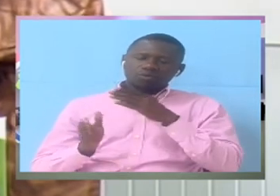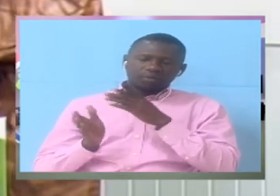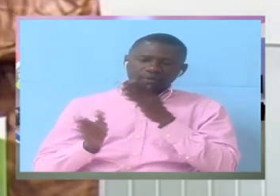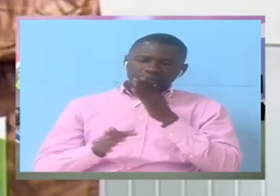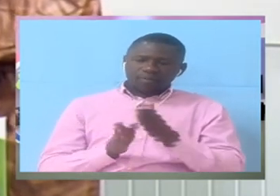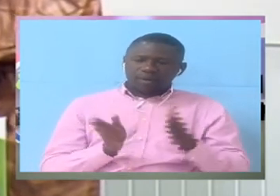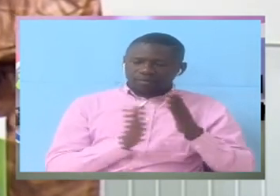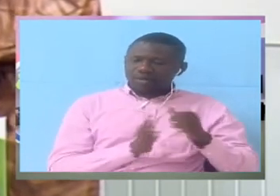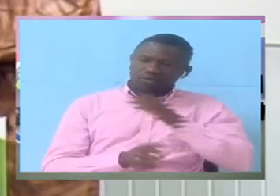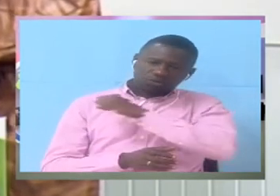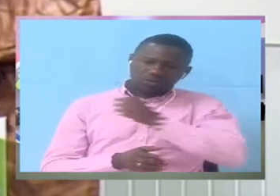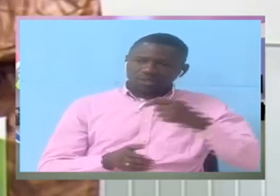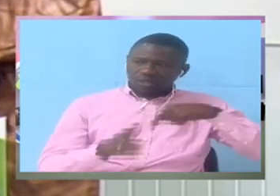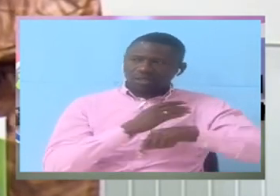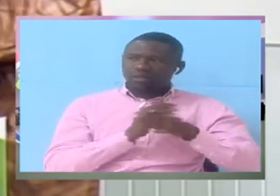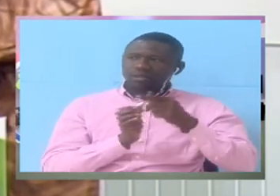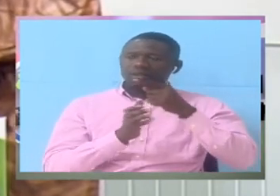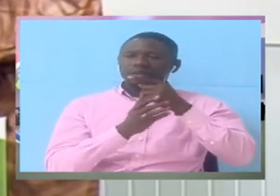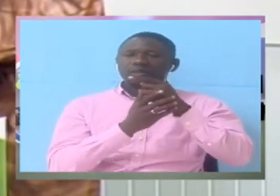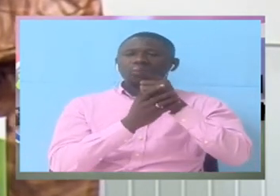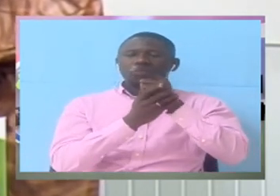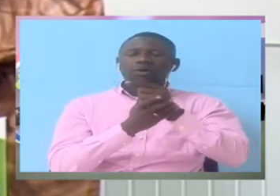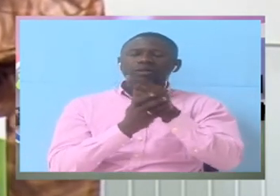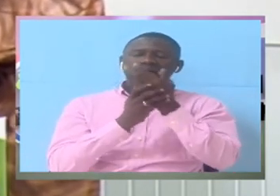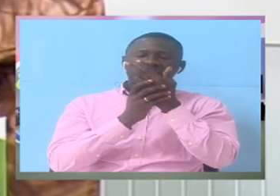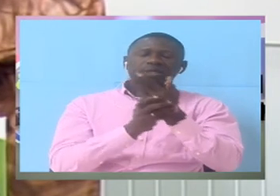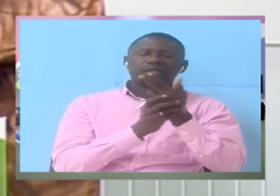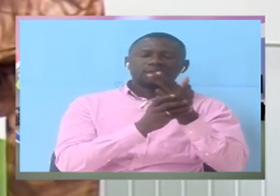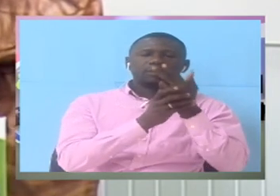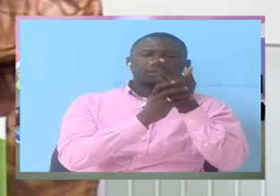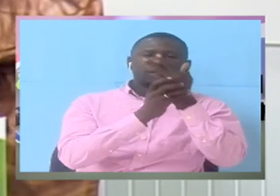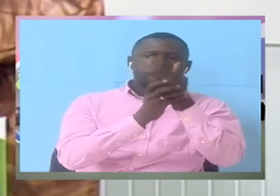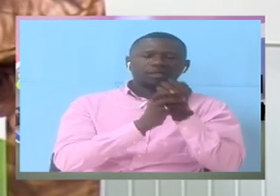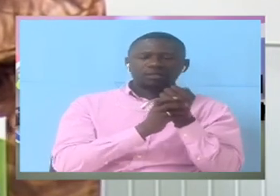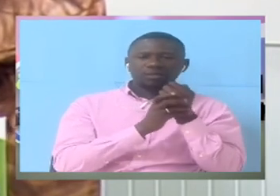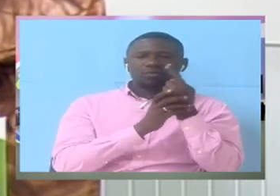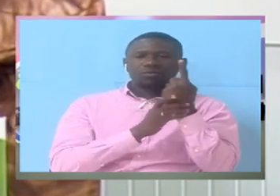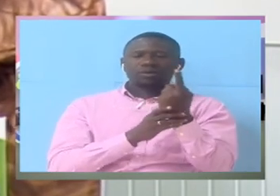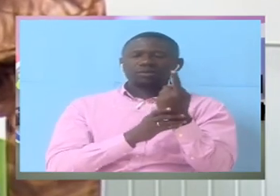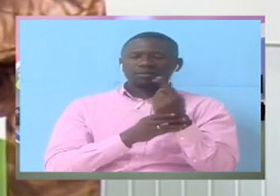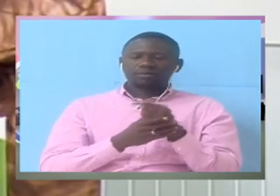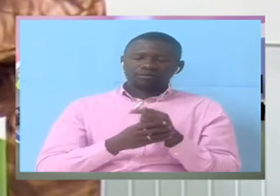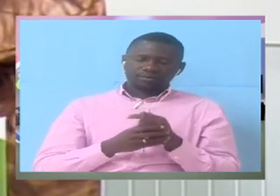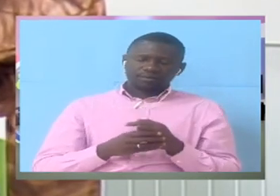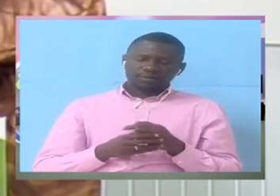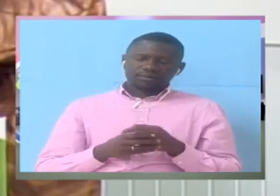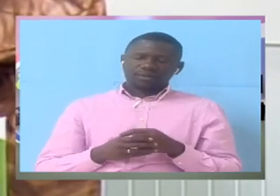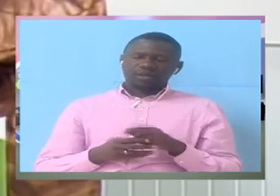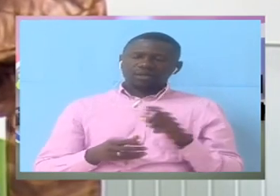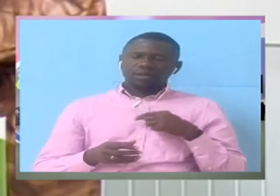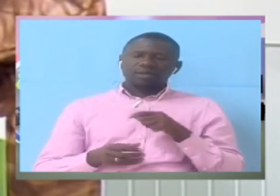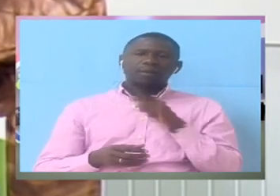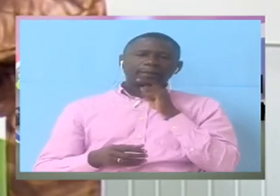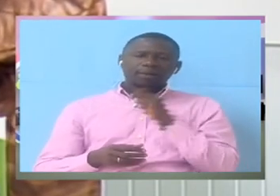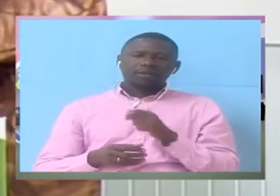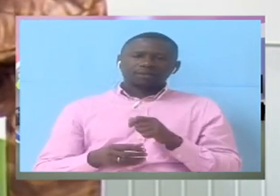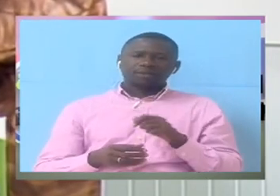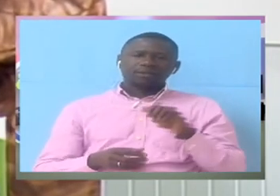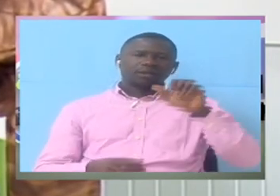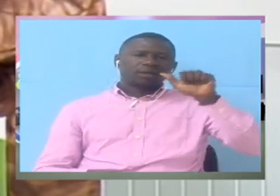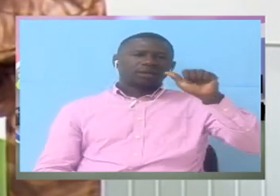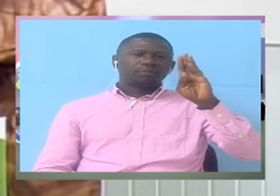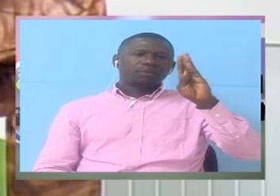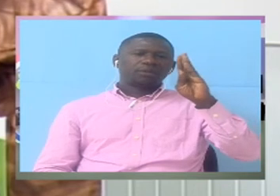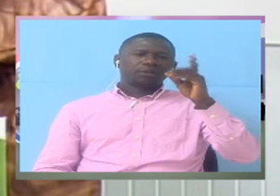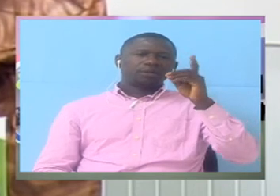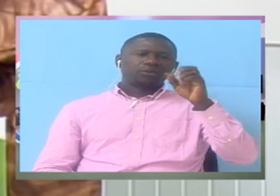that kudeta in 81. Abdou Kumba Kumba Sar. But he ran out. Même fanta the late. And the late iko atodu Abdou Kumba Sar. Abdou